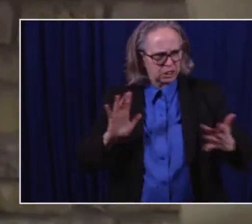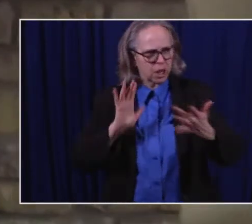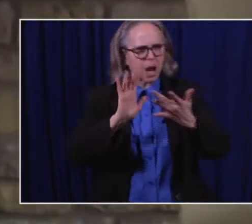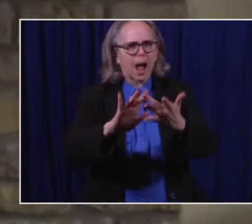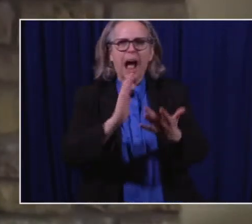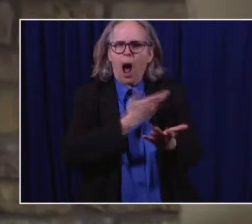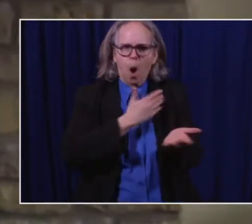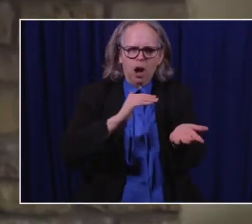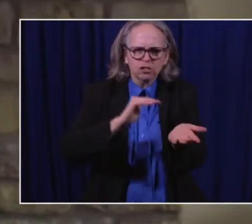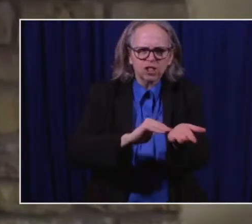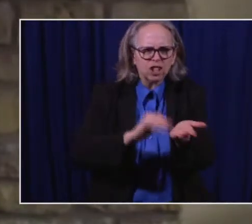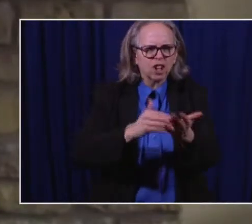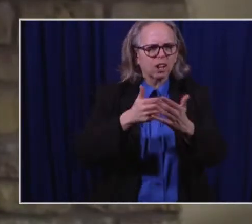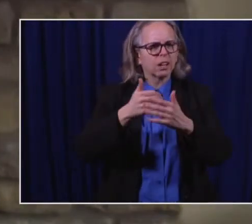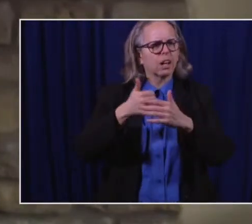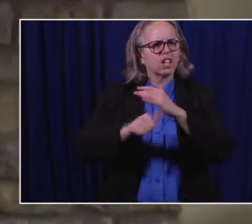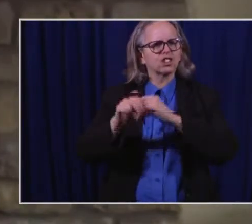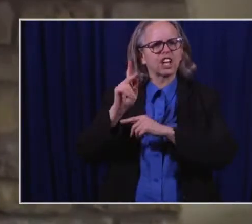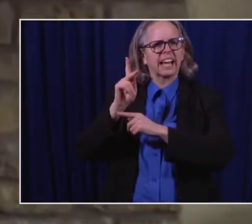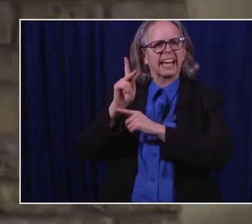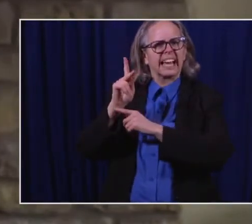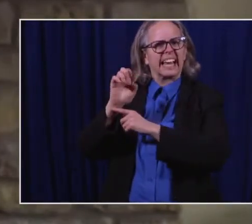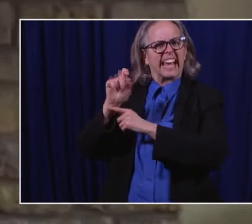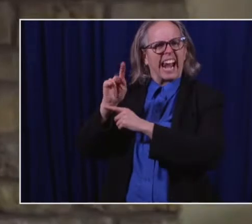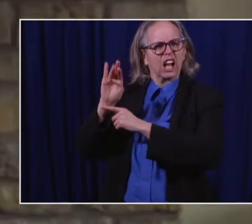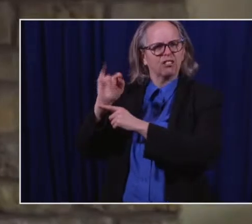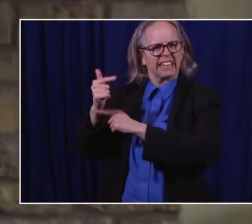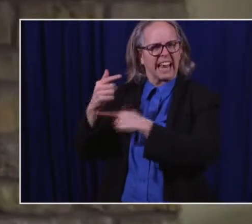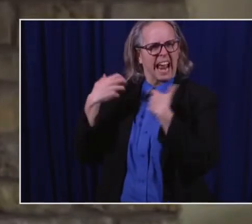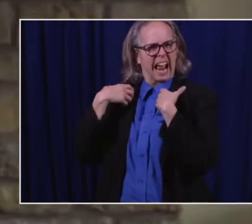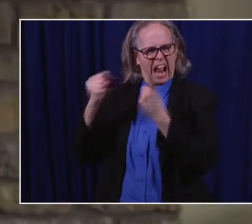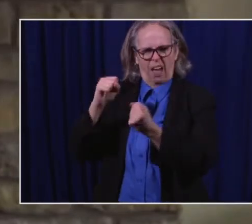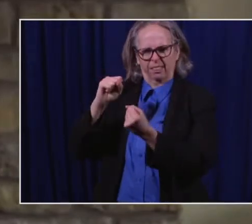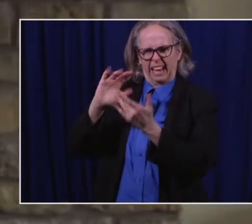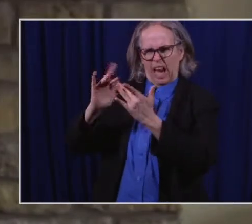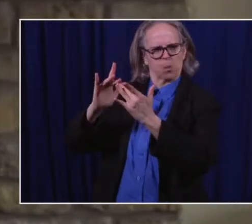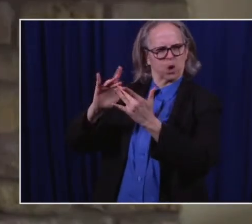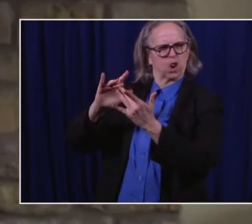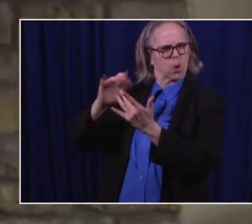Network, and that's where we'll be getting vaccinated. That's how we'll be doing it.